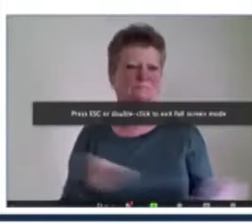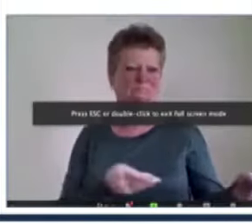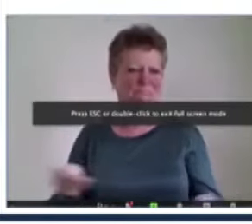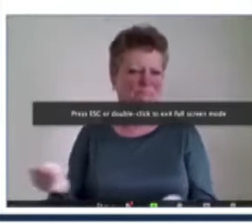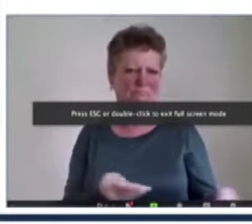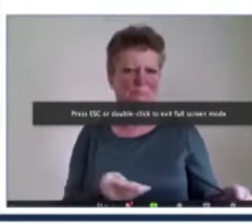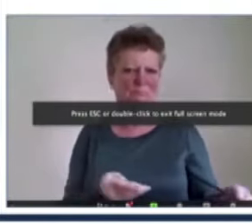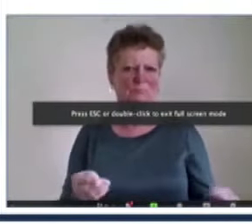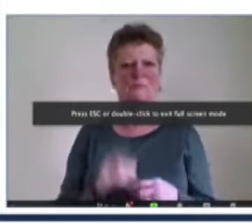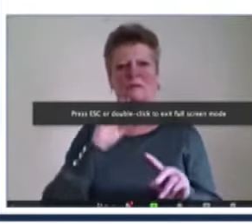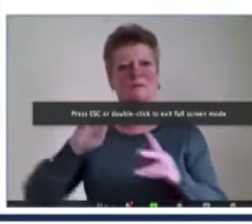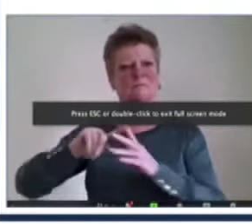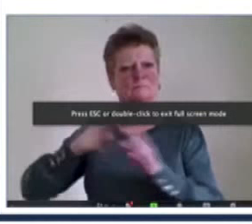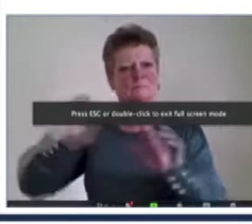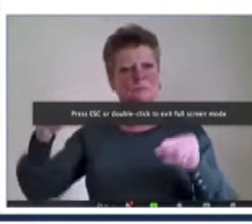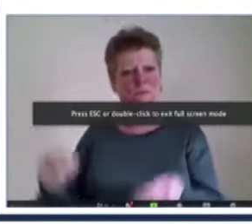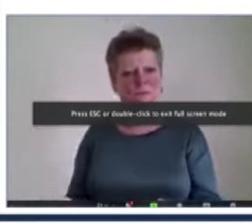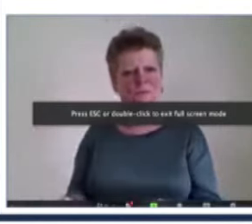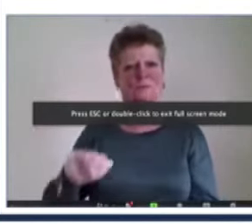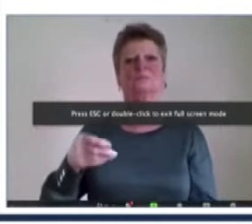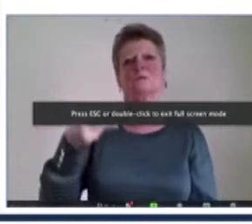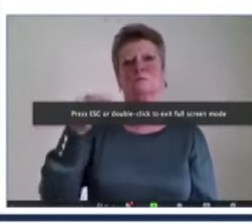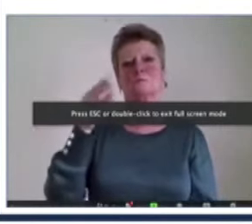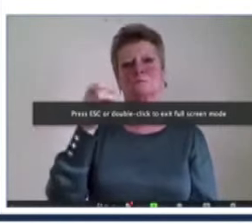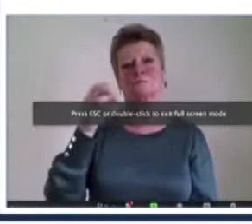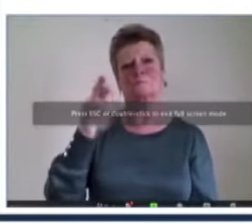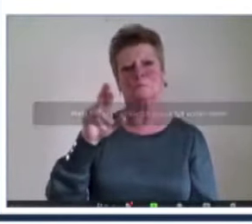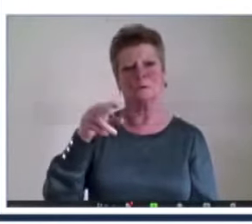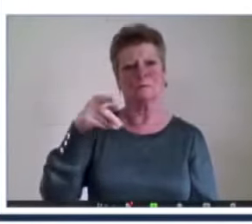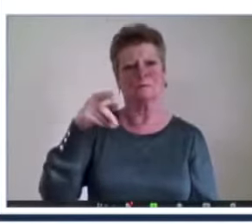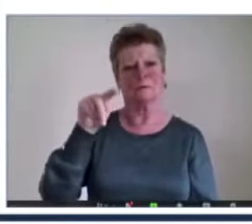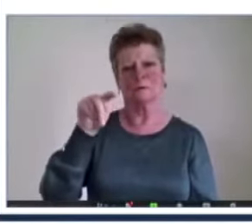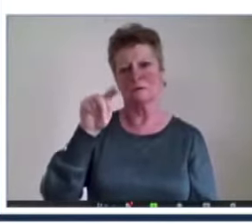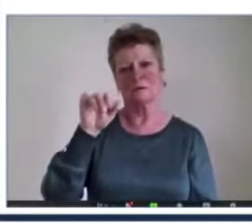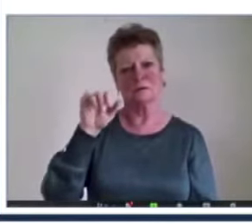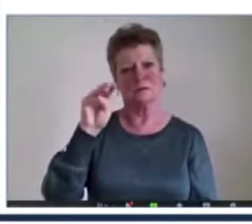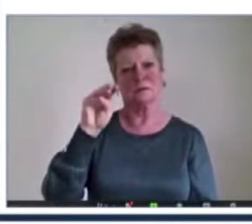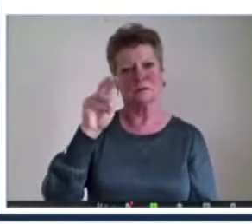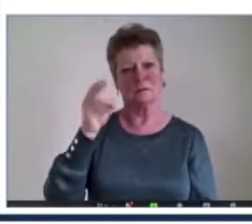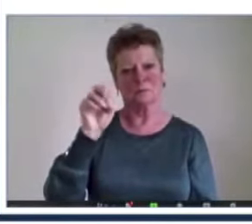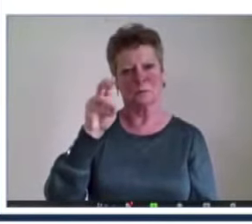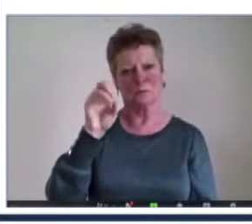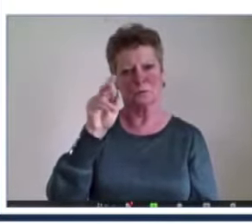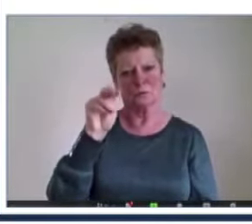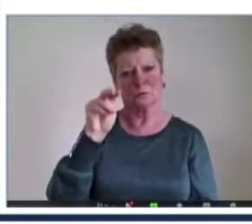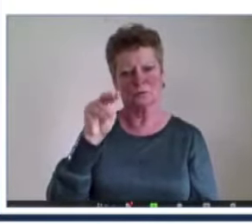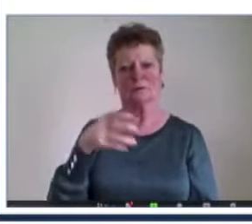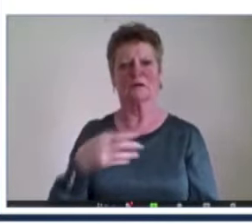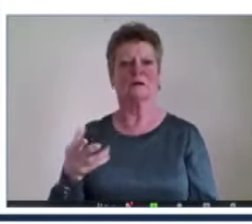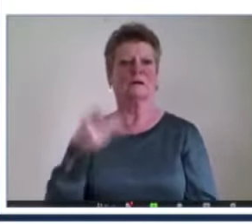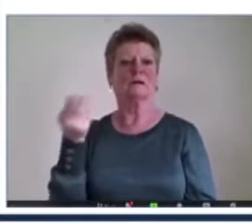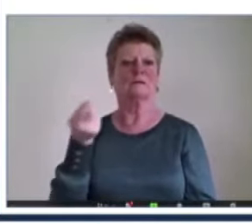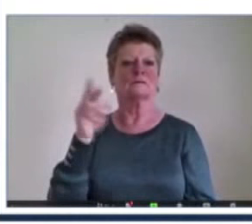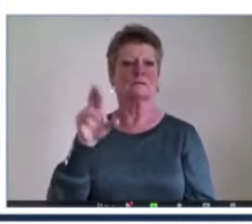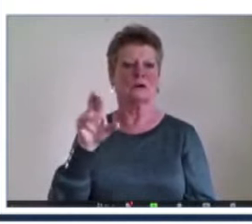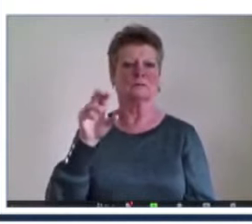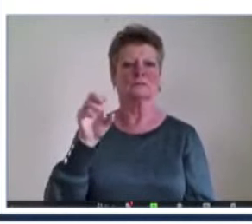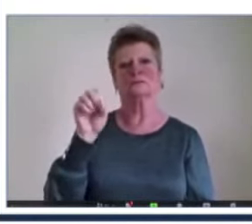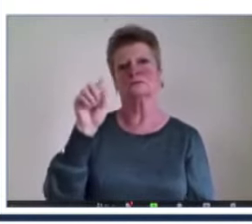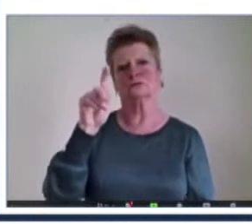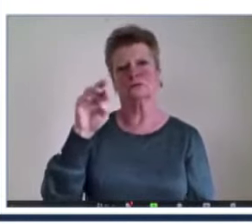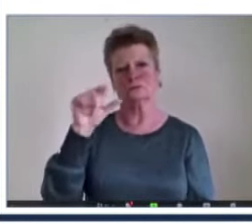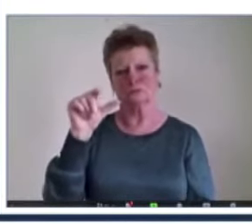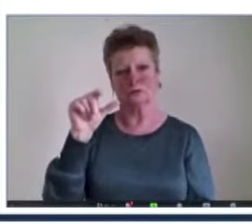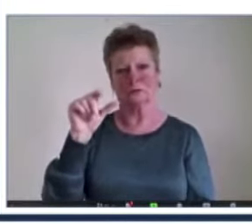like to introduce the Honourable Tim Houston, Premier of the Province of Nova Scotia, and Dr. Robert Strang, Chief Medical Officer of Health for Nova